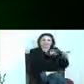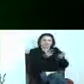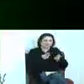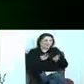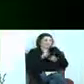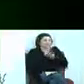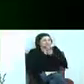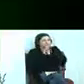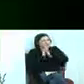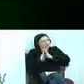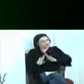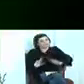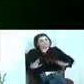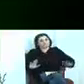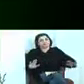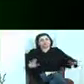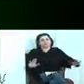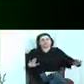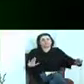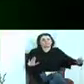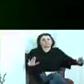my source of